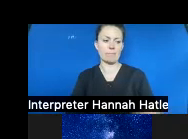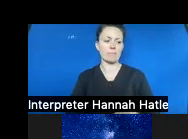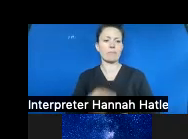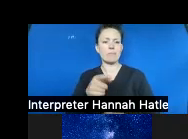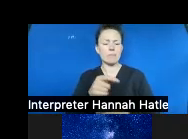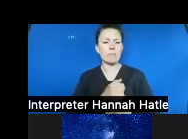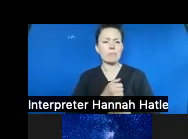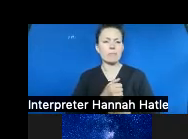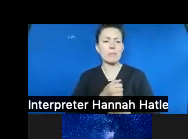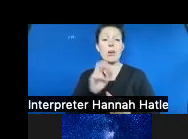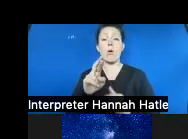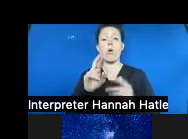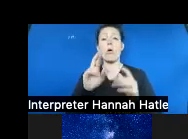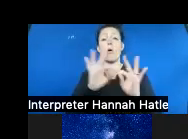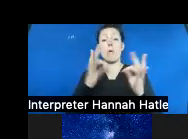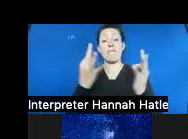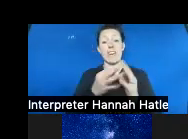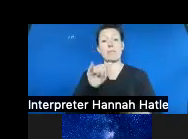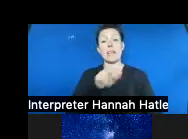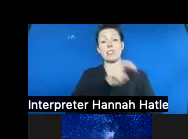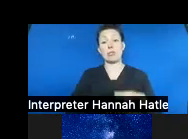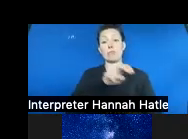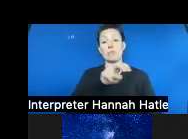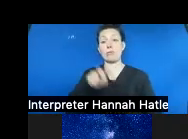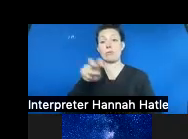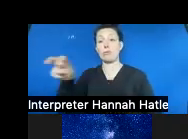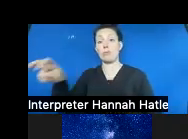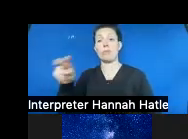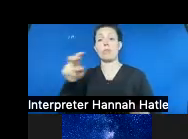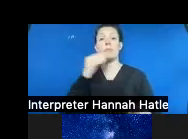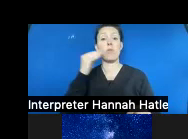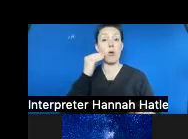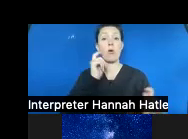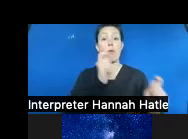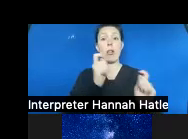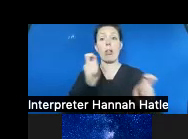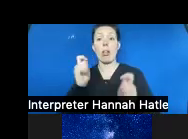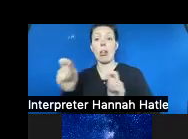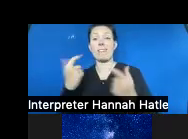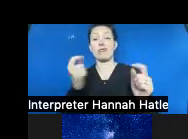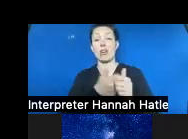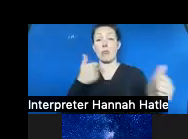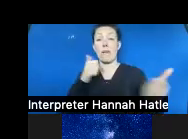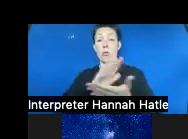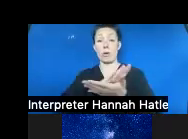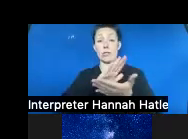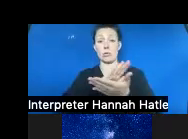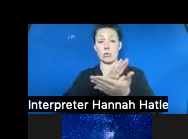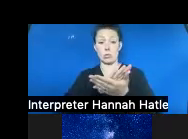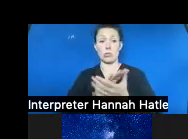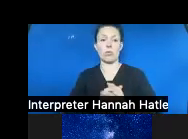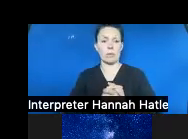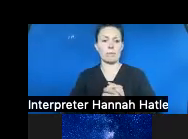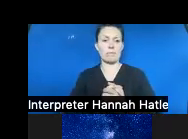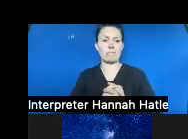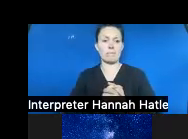those families that kept jumping home to home, kind of getting away from the school, who's kind of getting their number. Watching a house with frequent